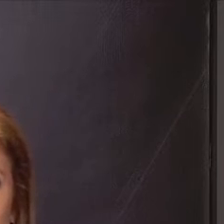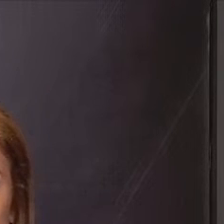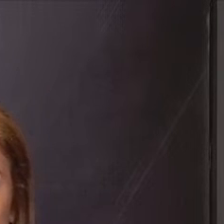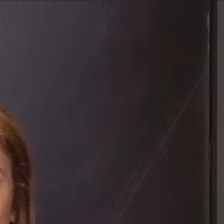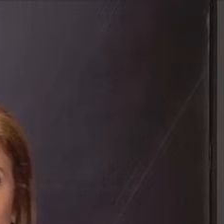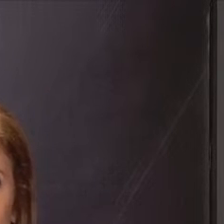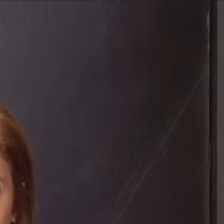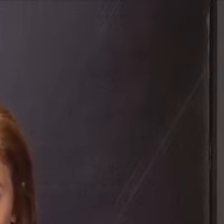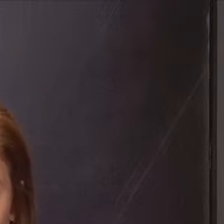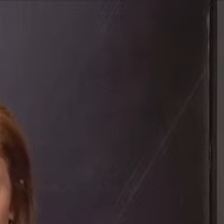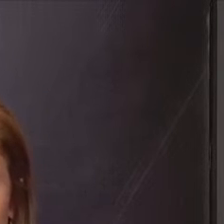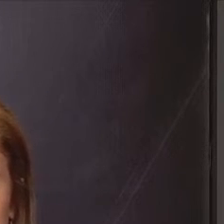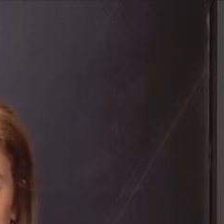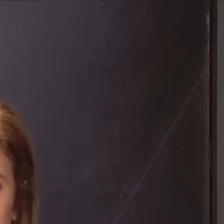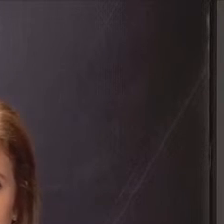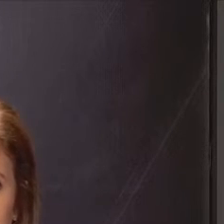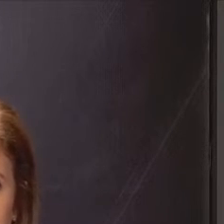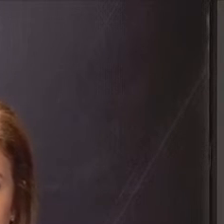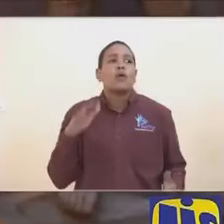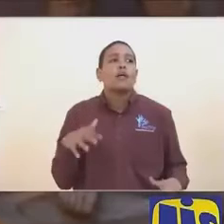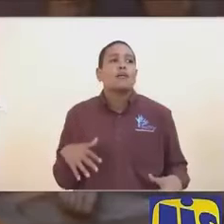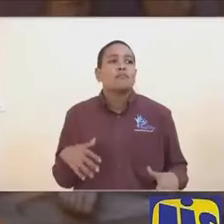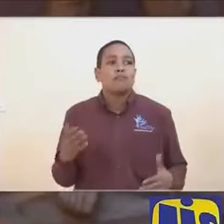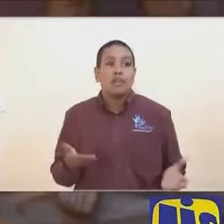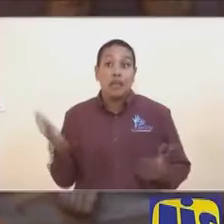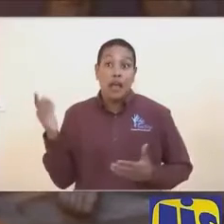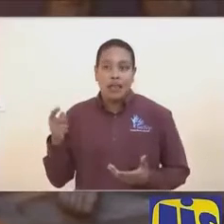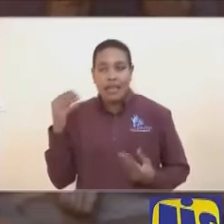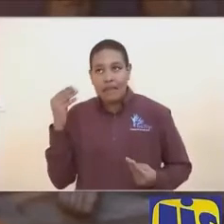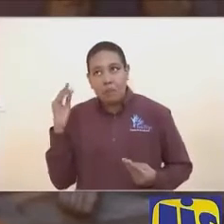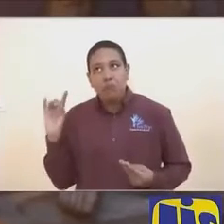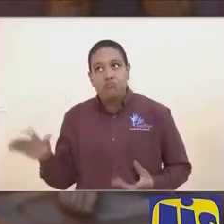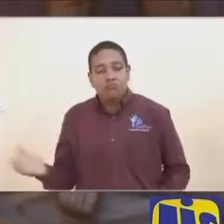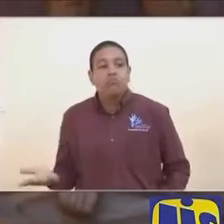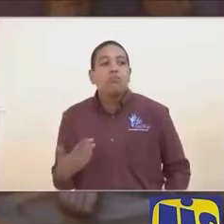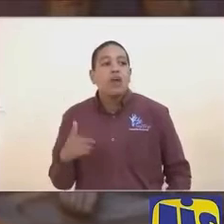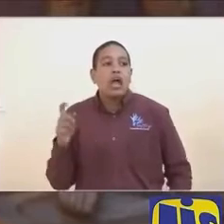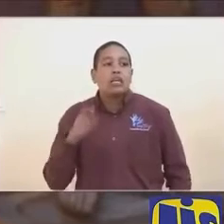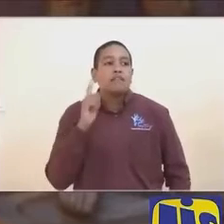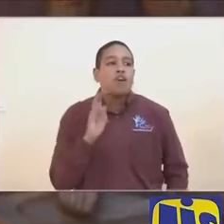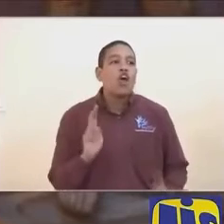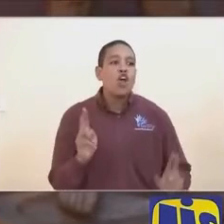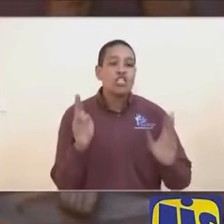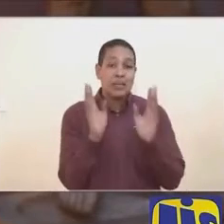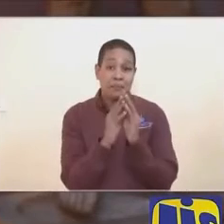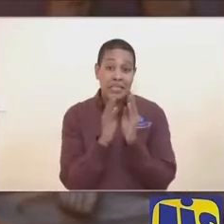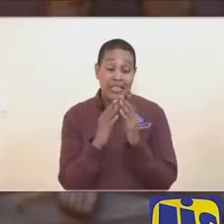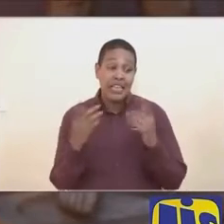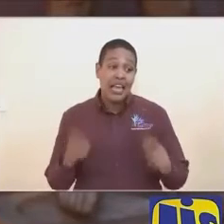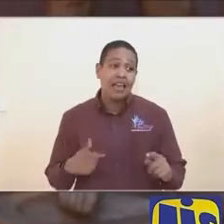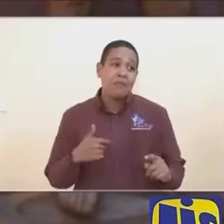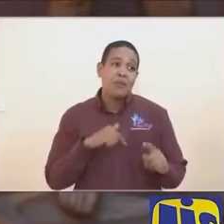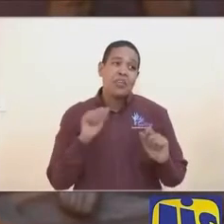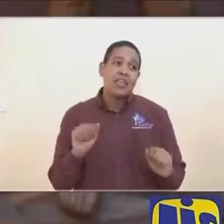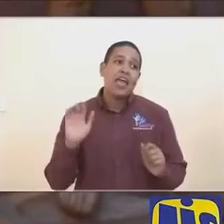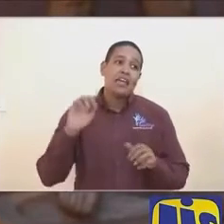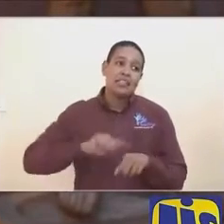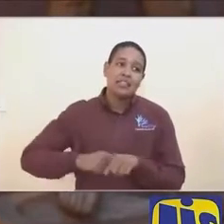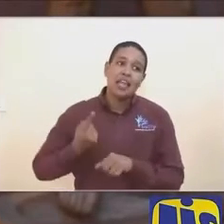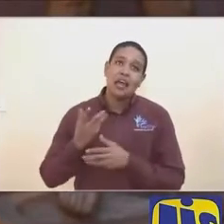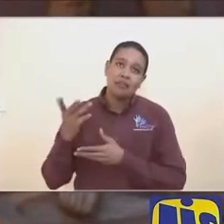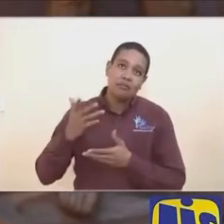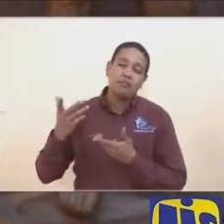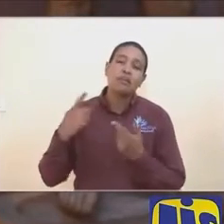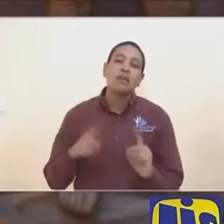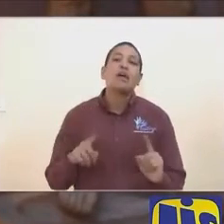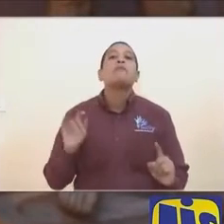of Education, Kay McConney. Well, I've asked her for an urgent meeting so that we can convene